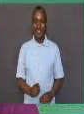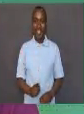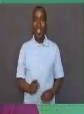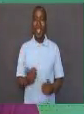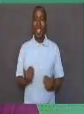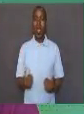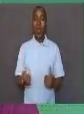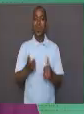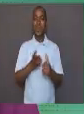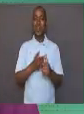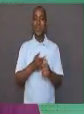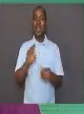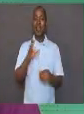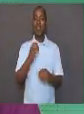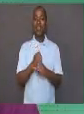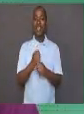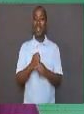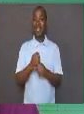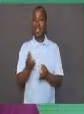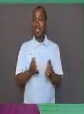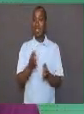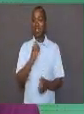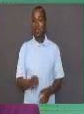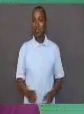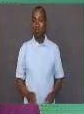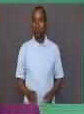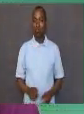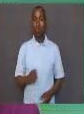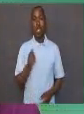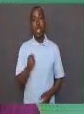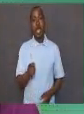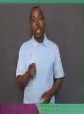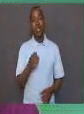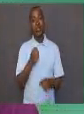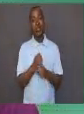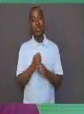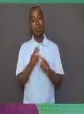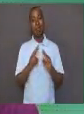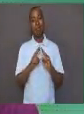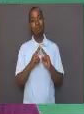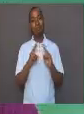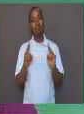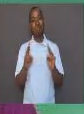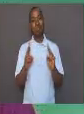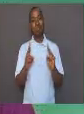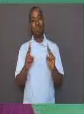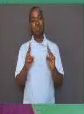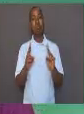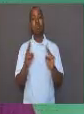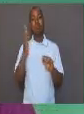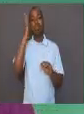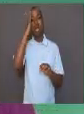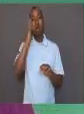first activity. Their work is known and important both